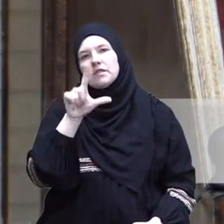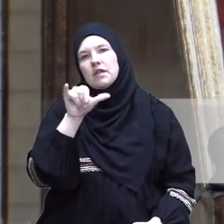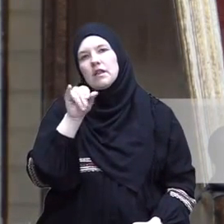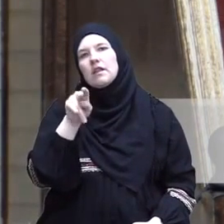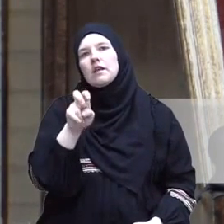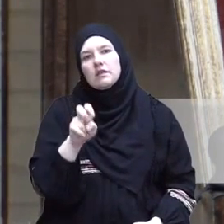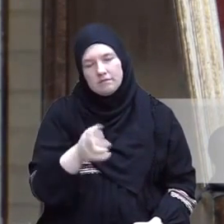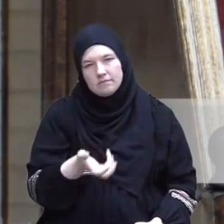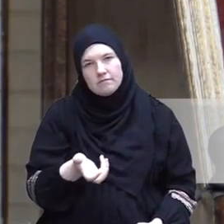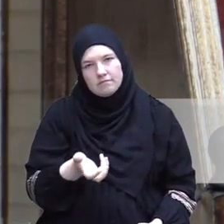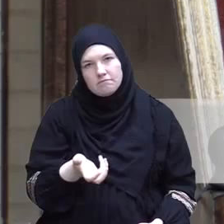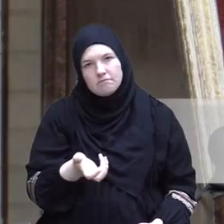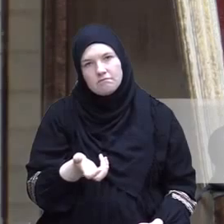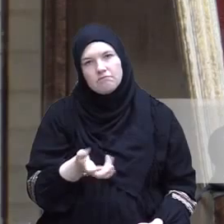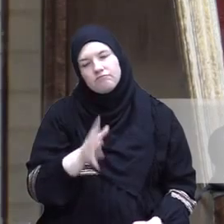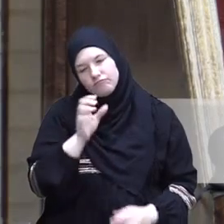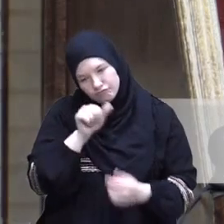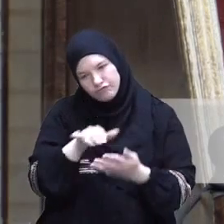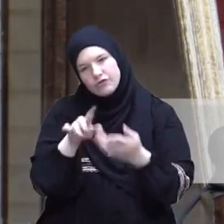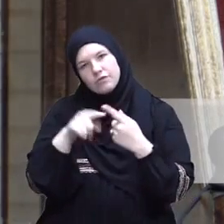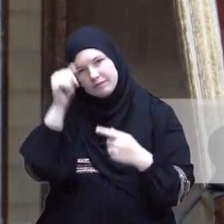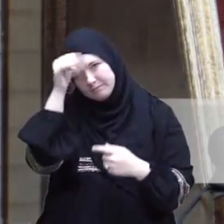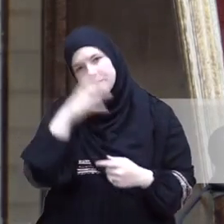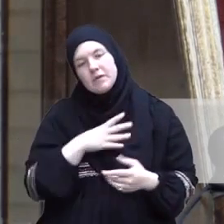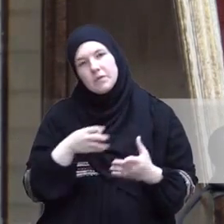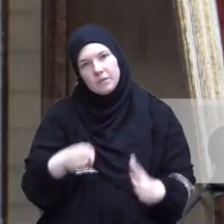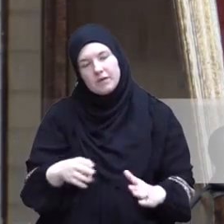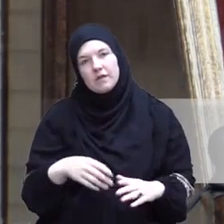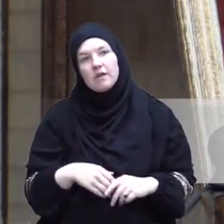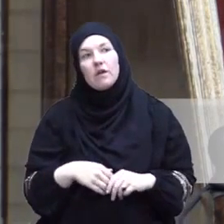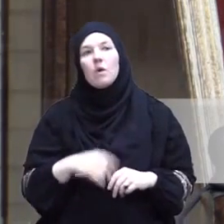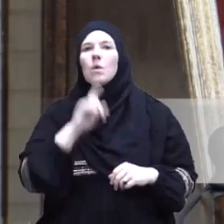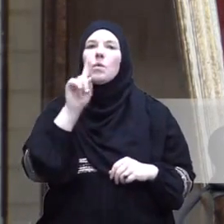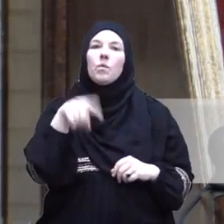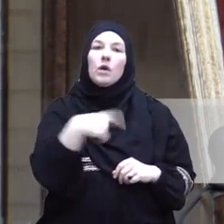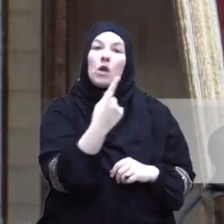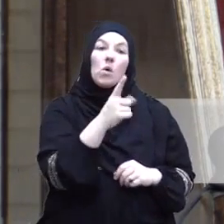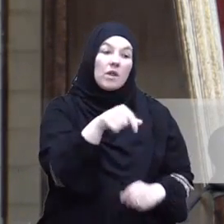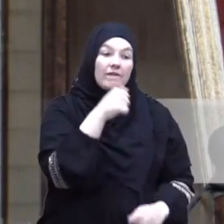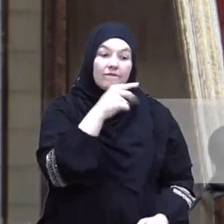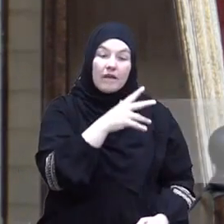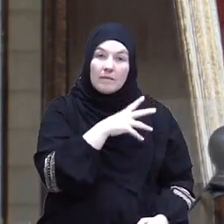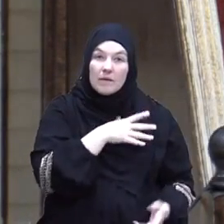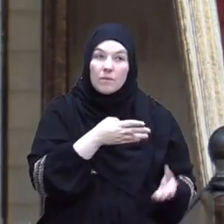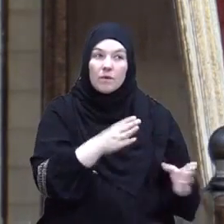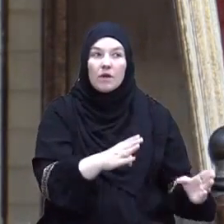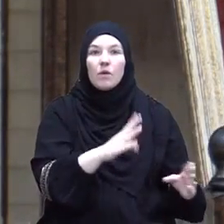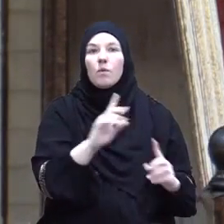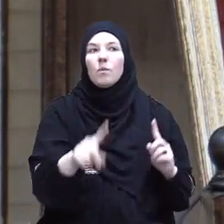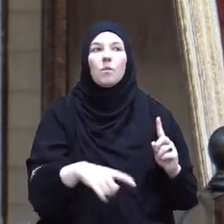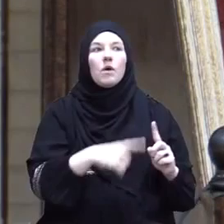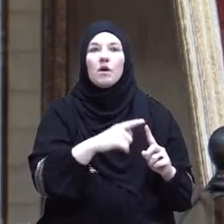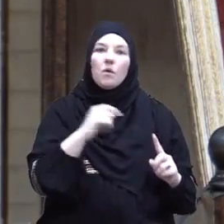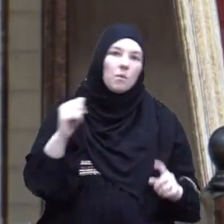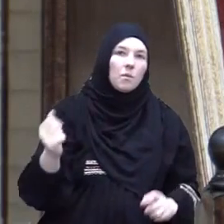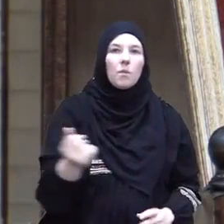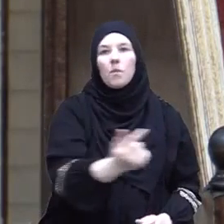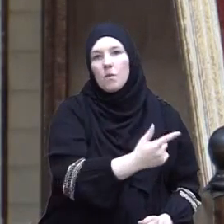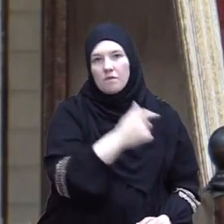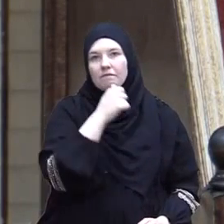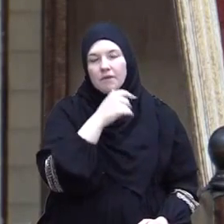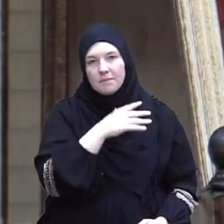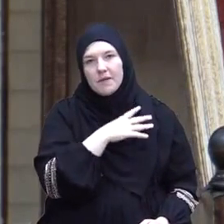masculine sense. When do we address people only in the feminine sense? It is when they are all